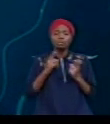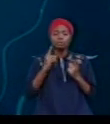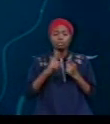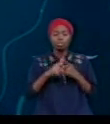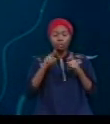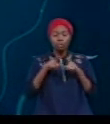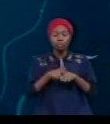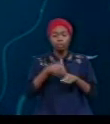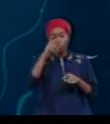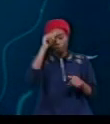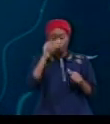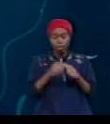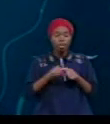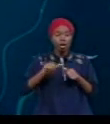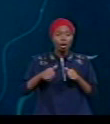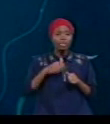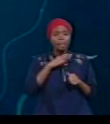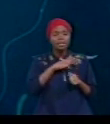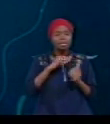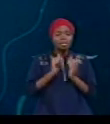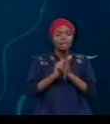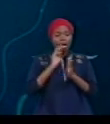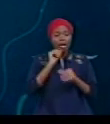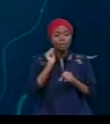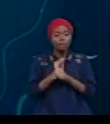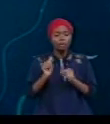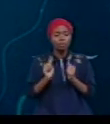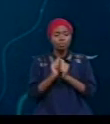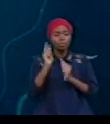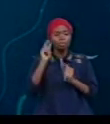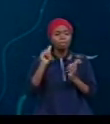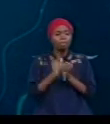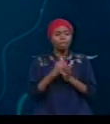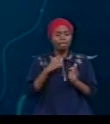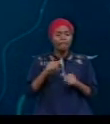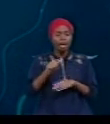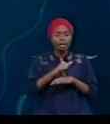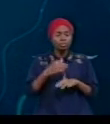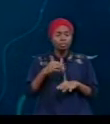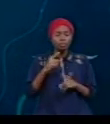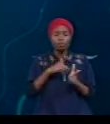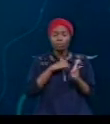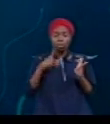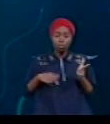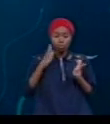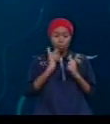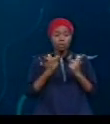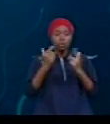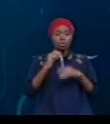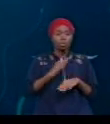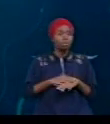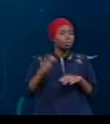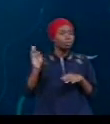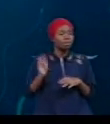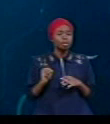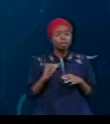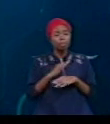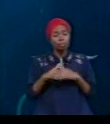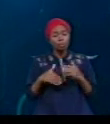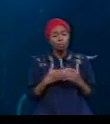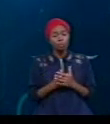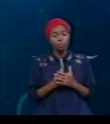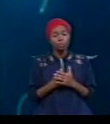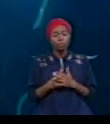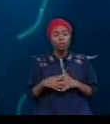other ministers that are working with him, that the anointing of the Lord will come upon all of them,